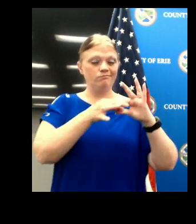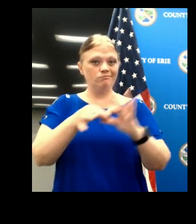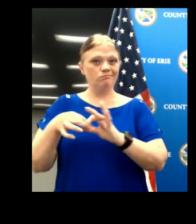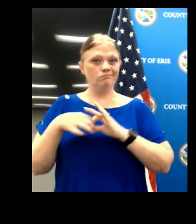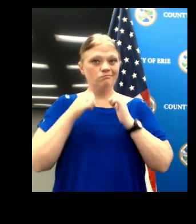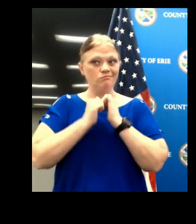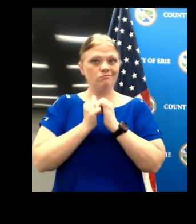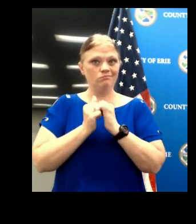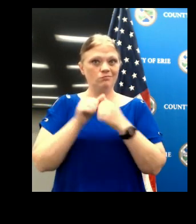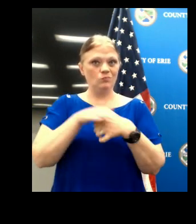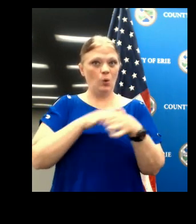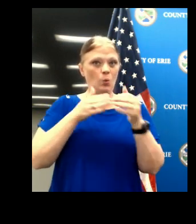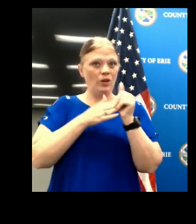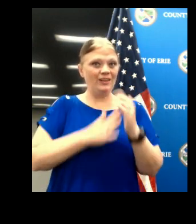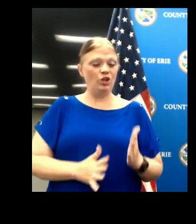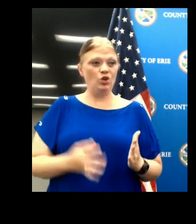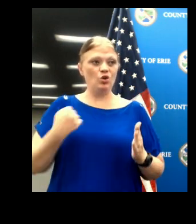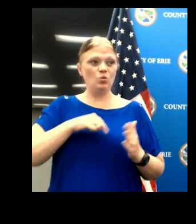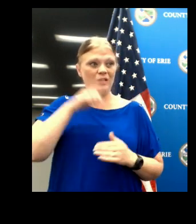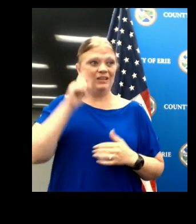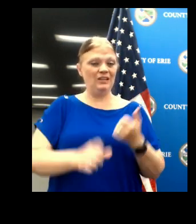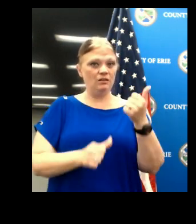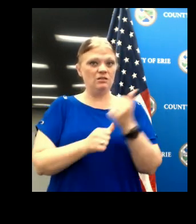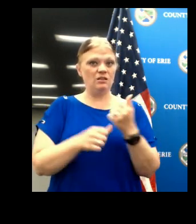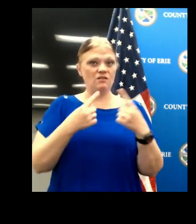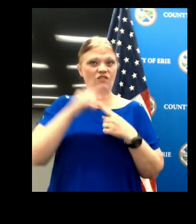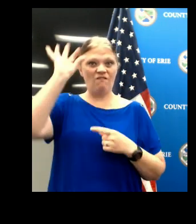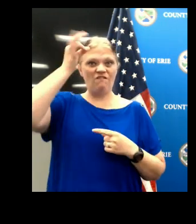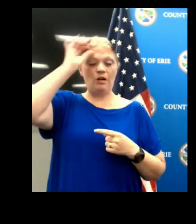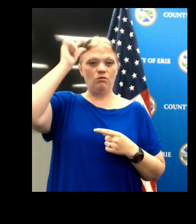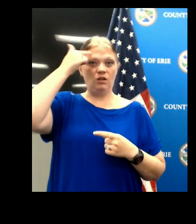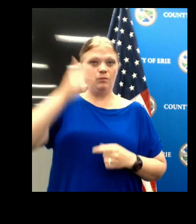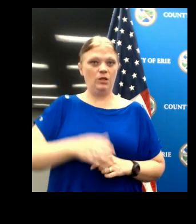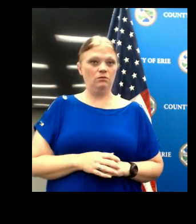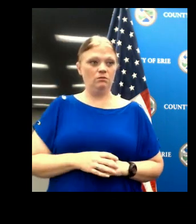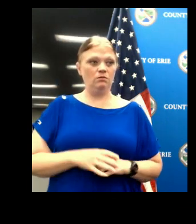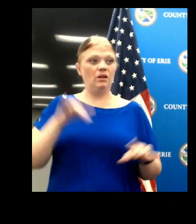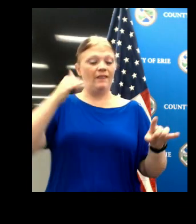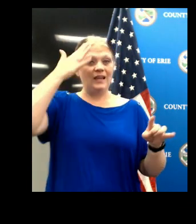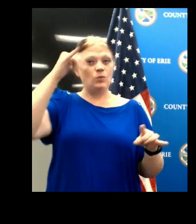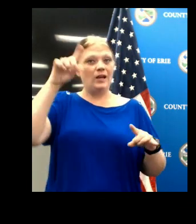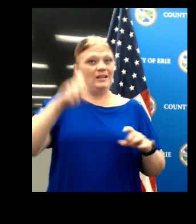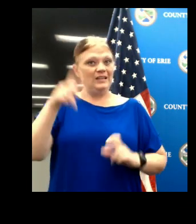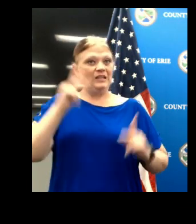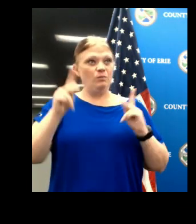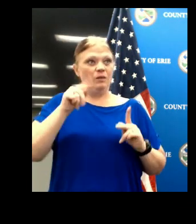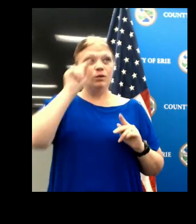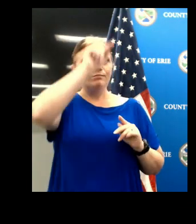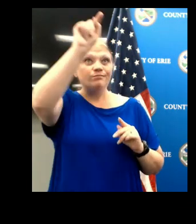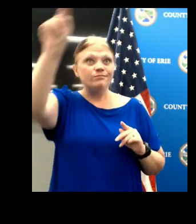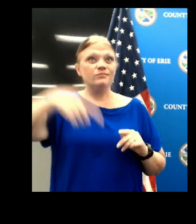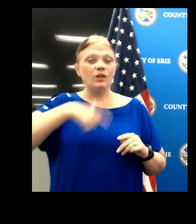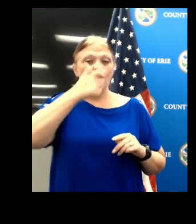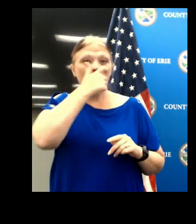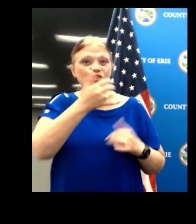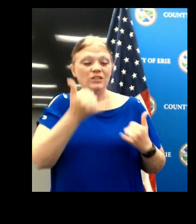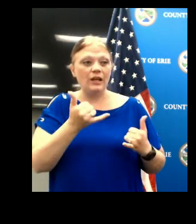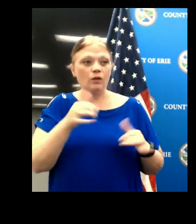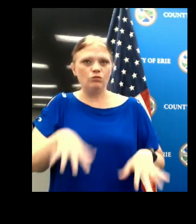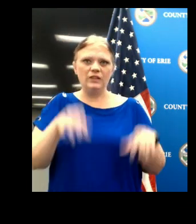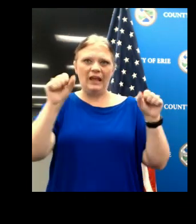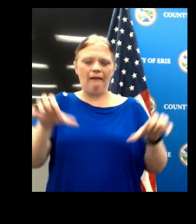as local leaders that we need assistance from the federal government. And that's why I need the people out there that are watching this to take